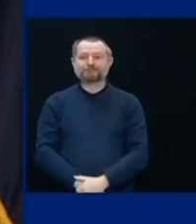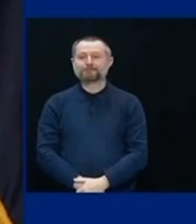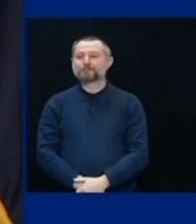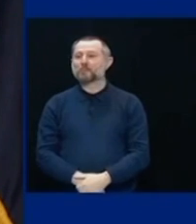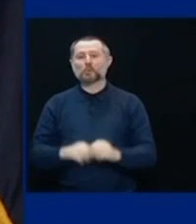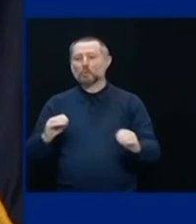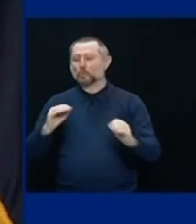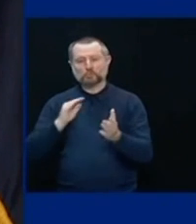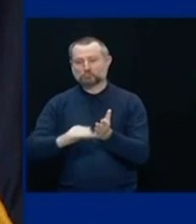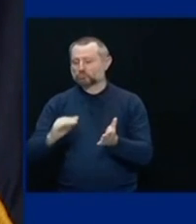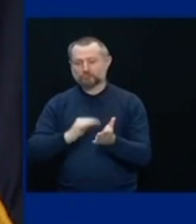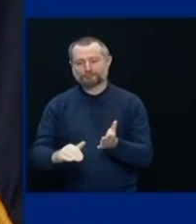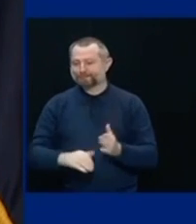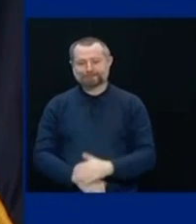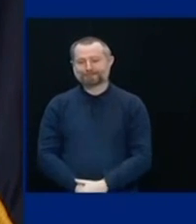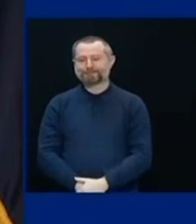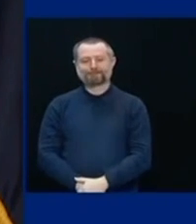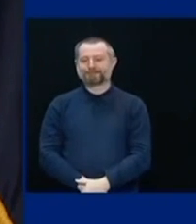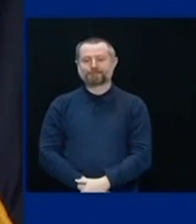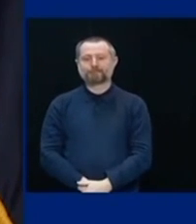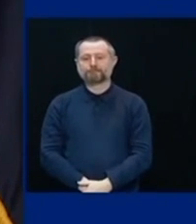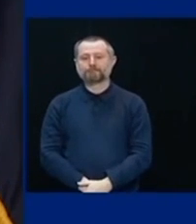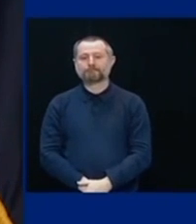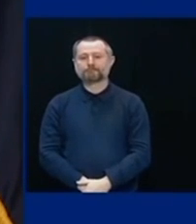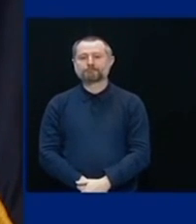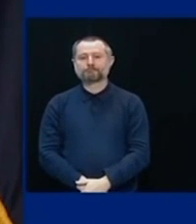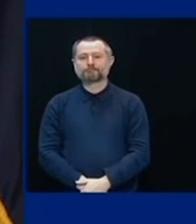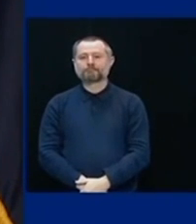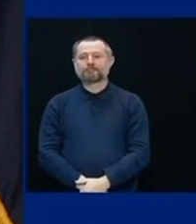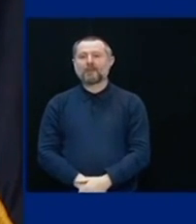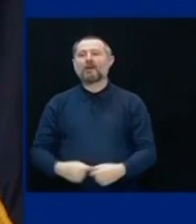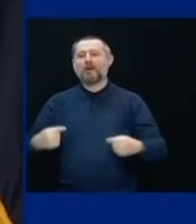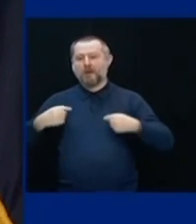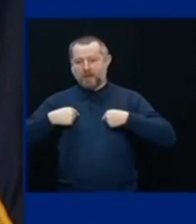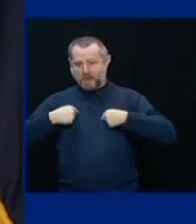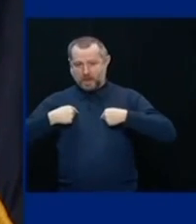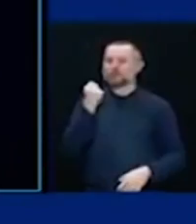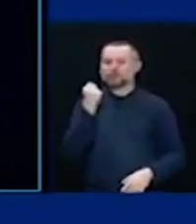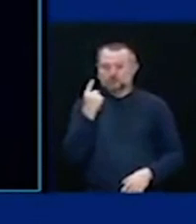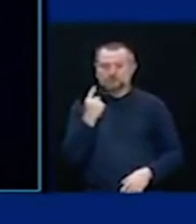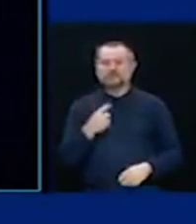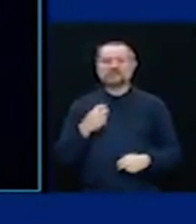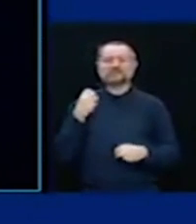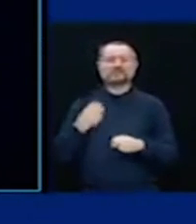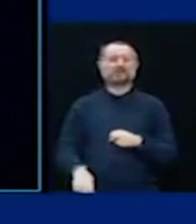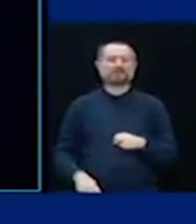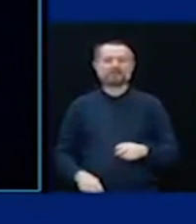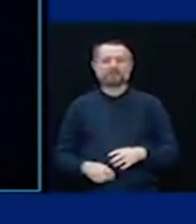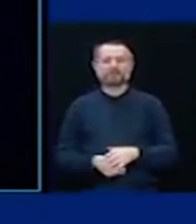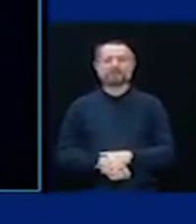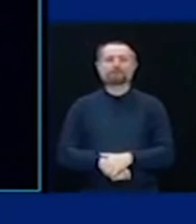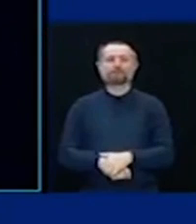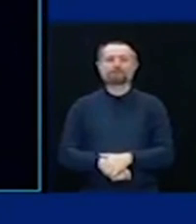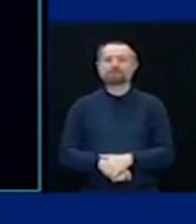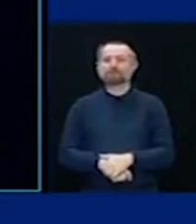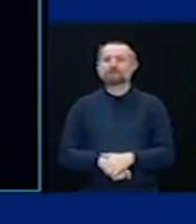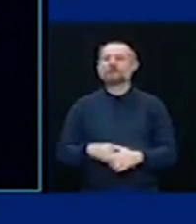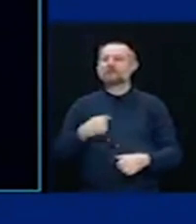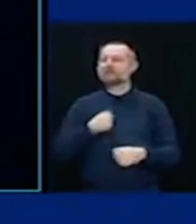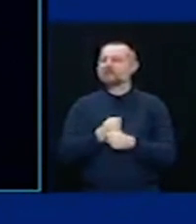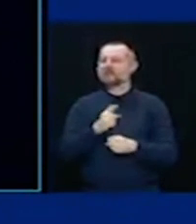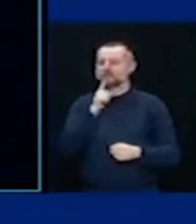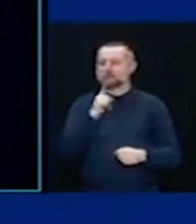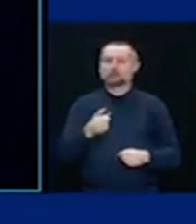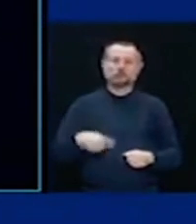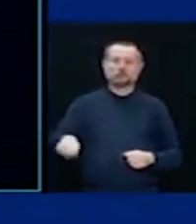instead deflected and told New Yorkers to solely rely on, quote, facts. And I want to make sure people have